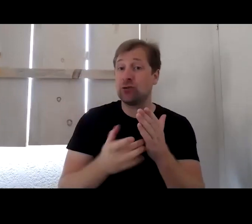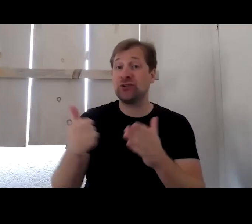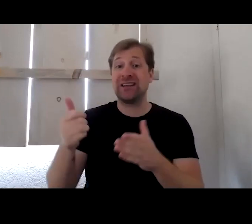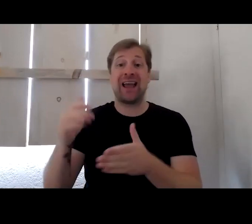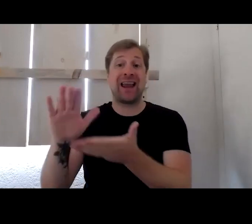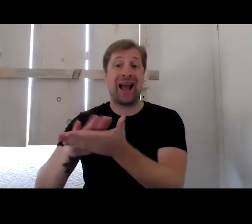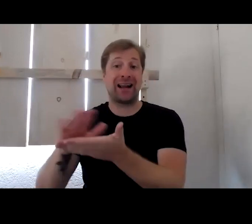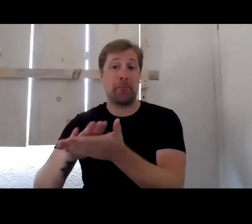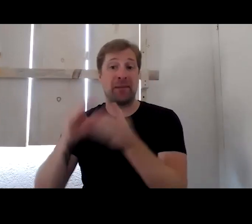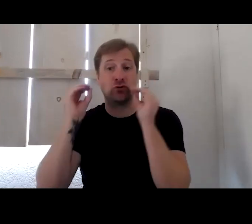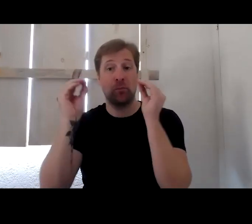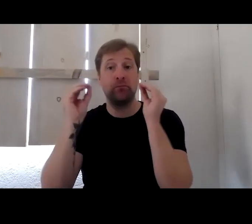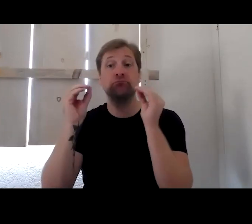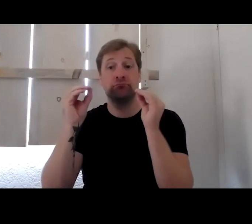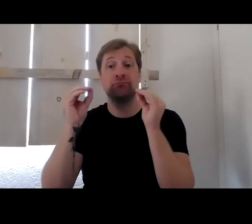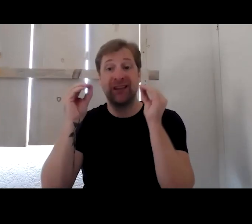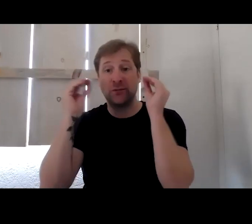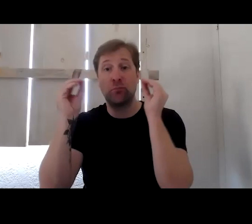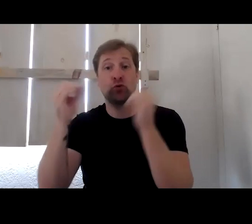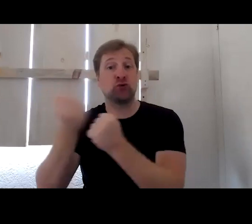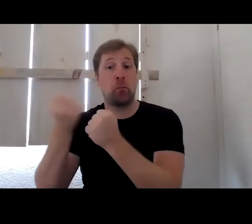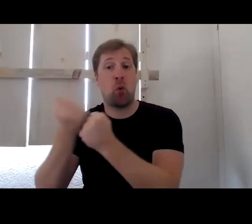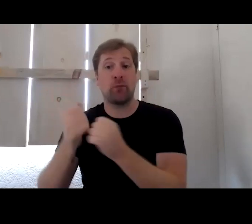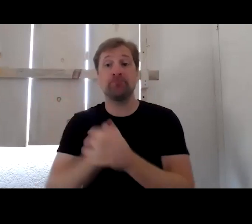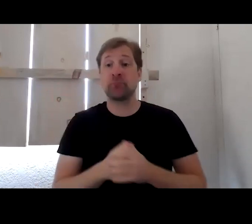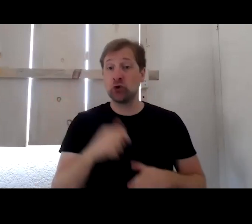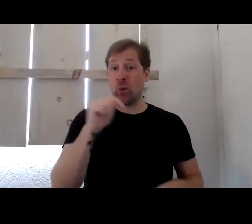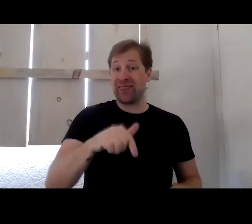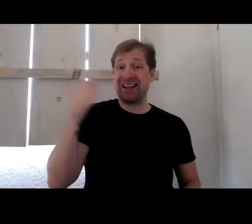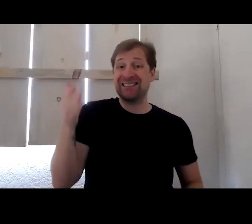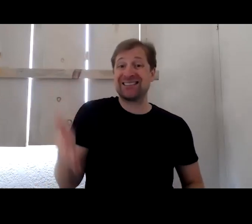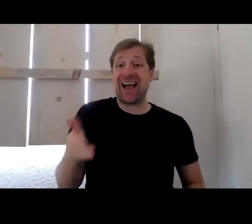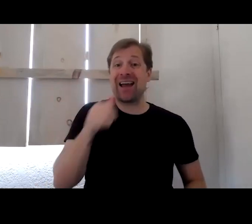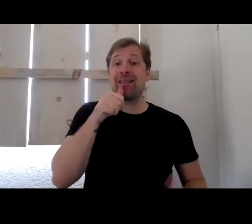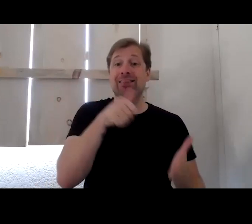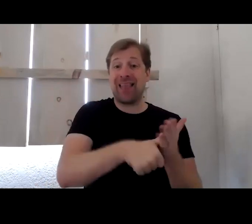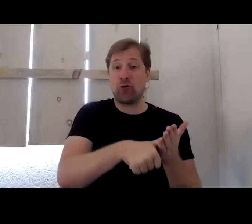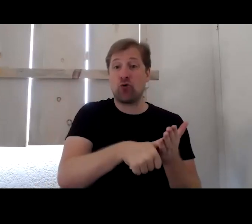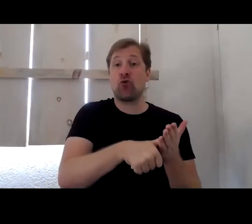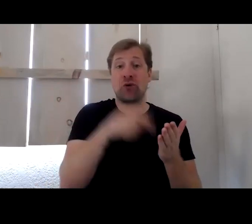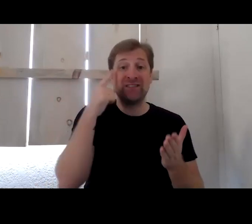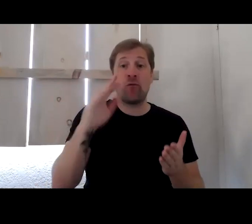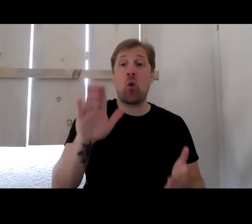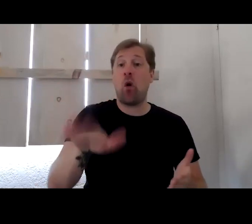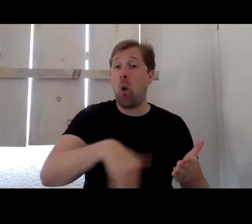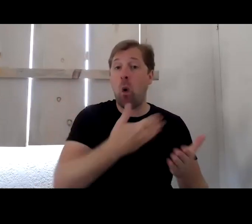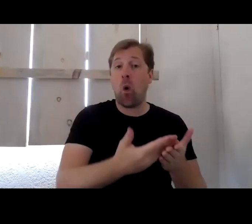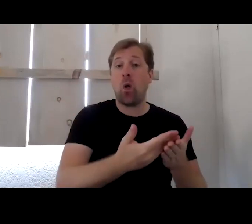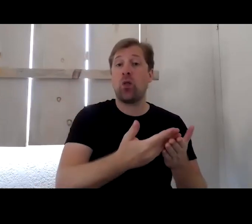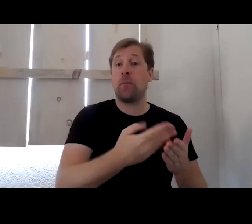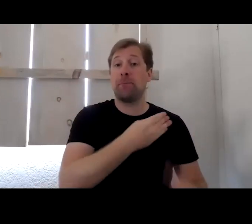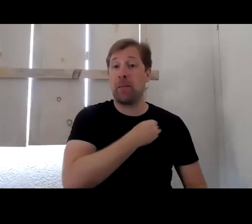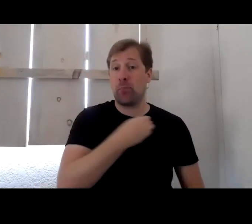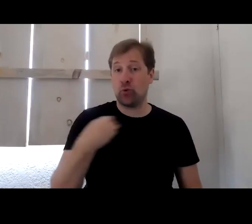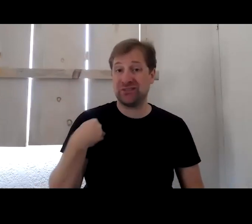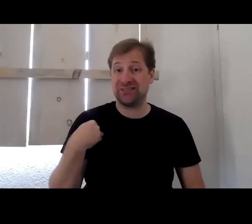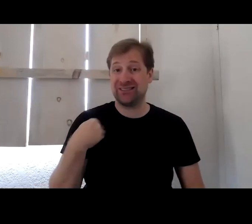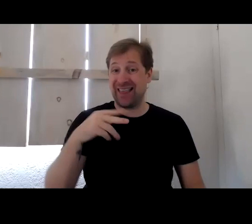supports. This side letter is for all of our bargaining unit members. That's